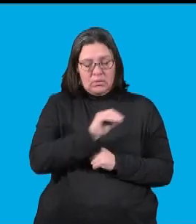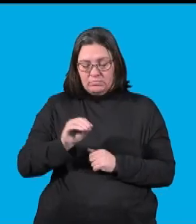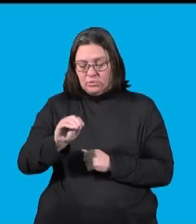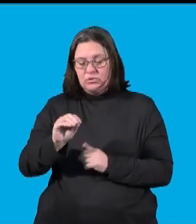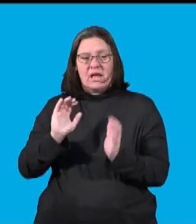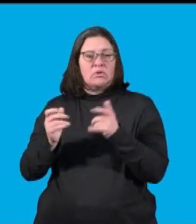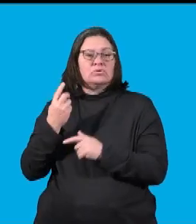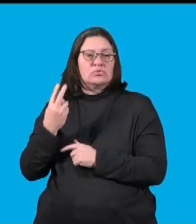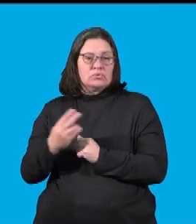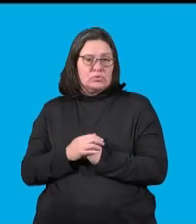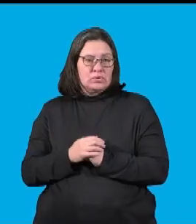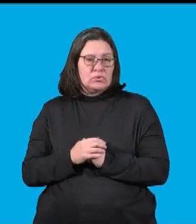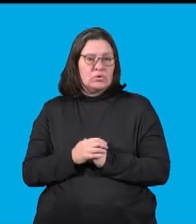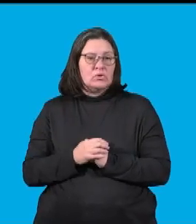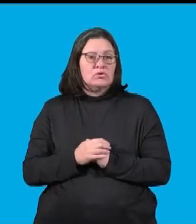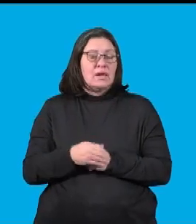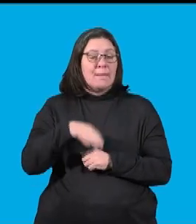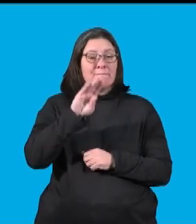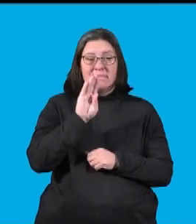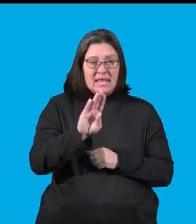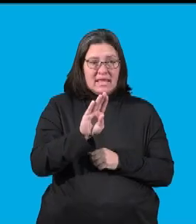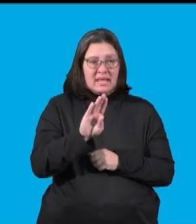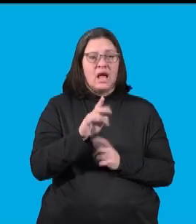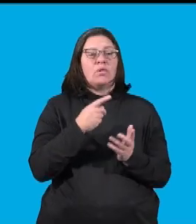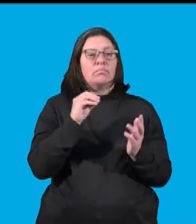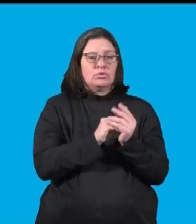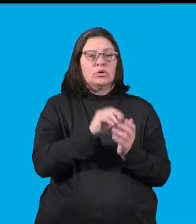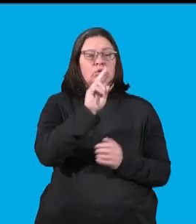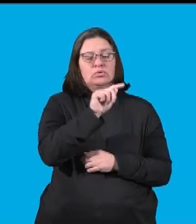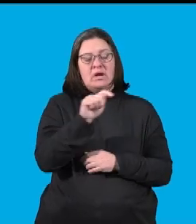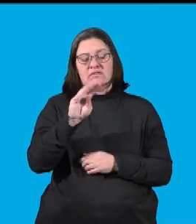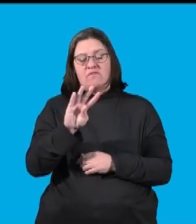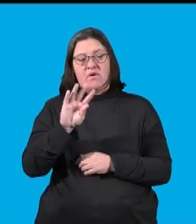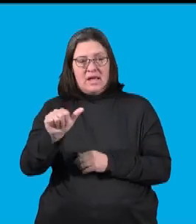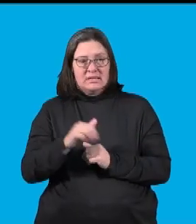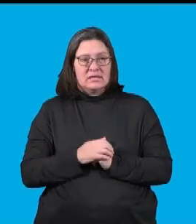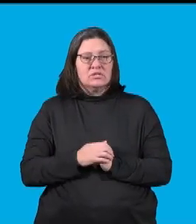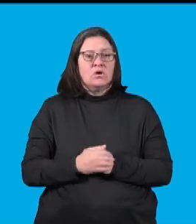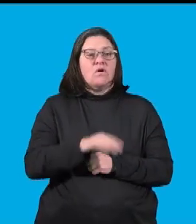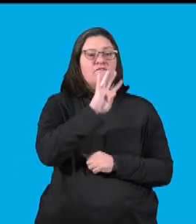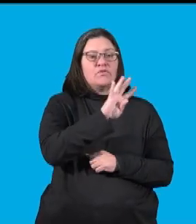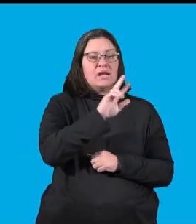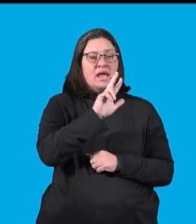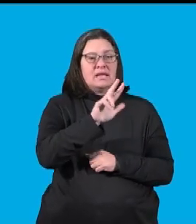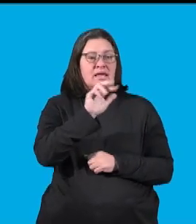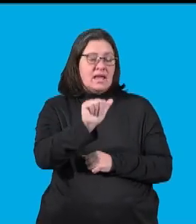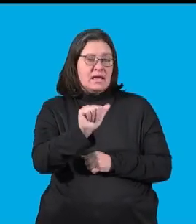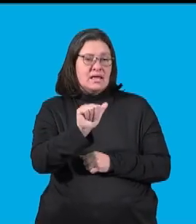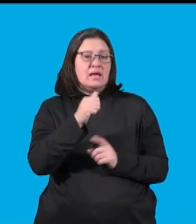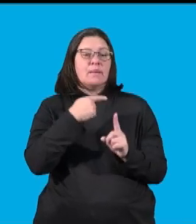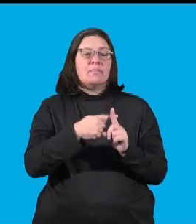into equation 2. So in place of b, I'm going to place 2 minus 4a. So I'll have